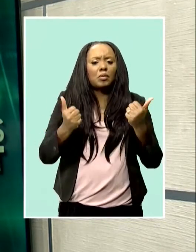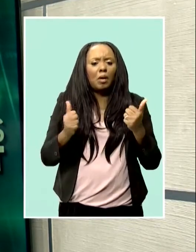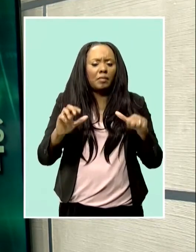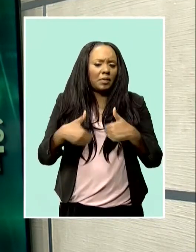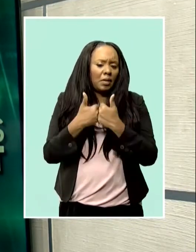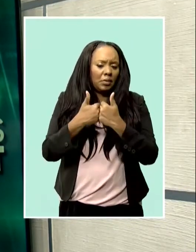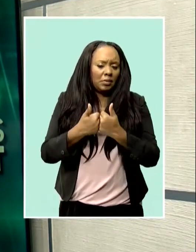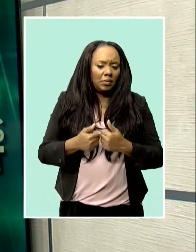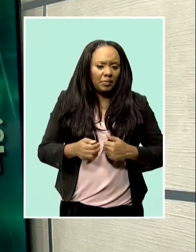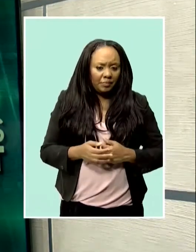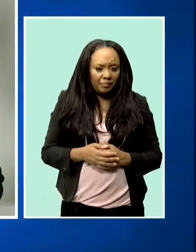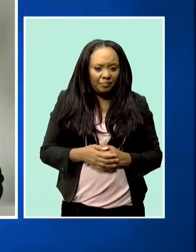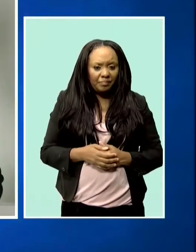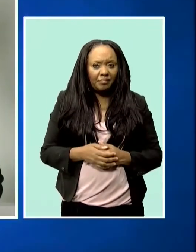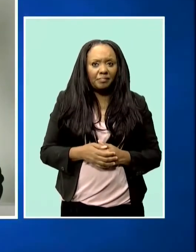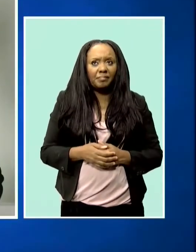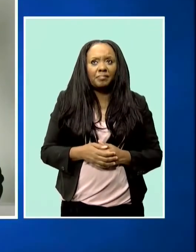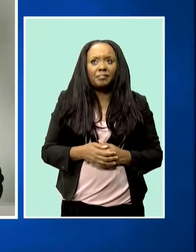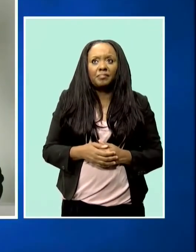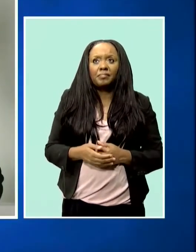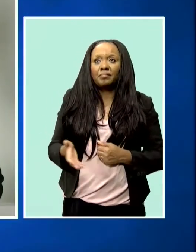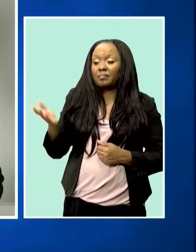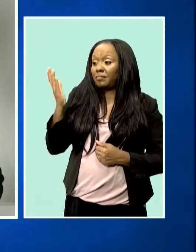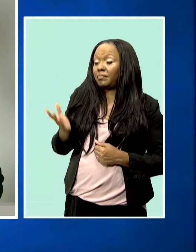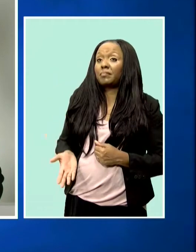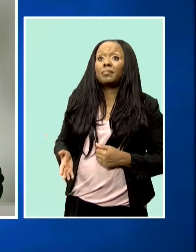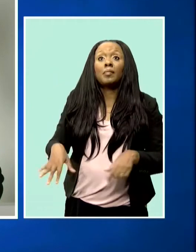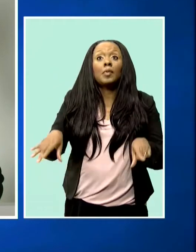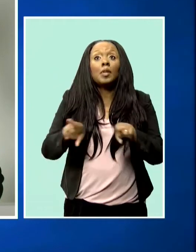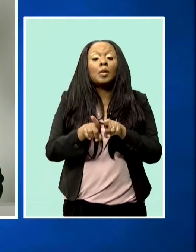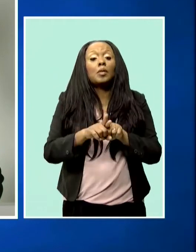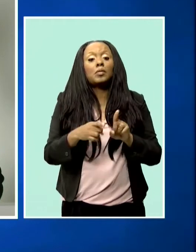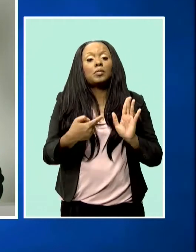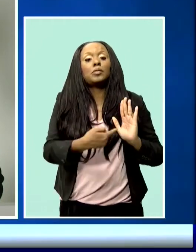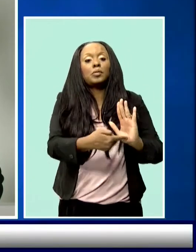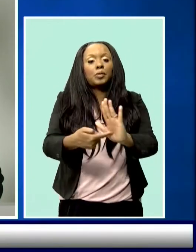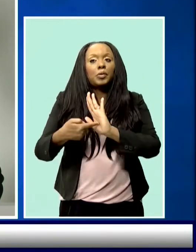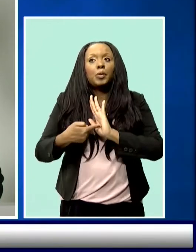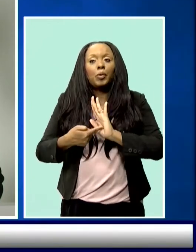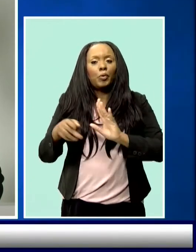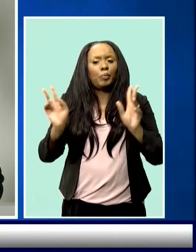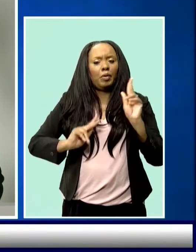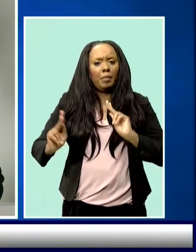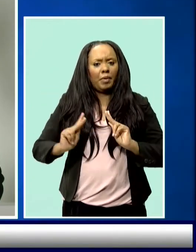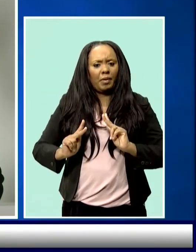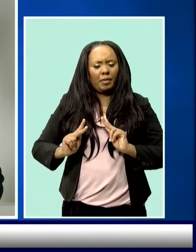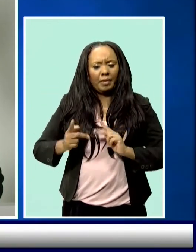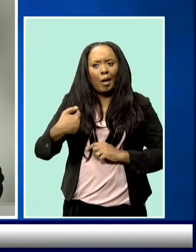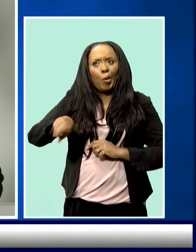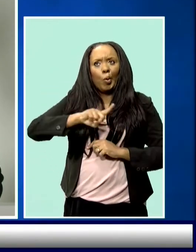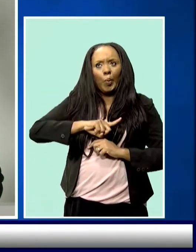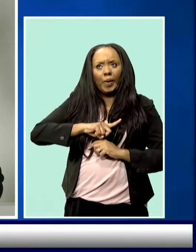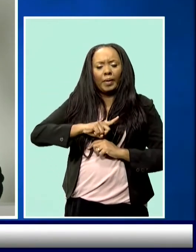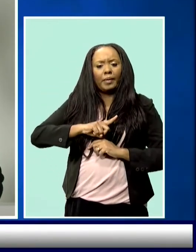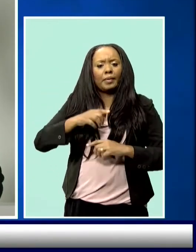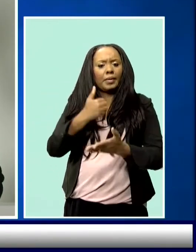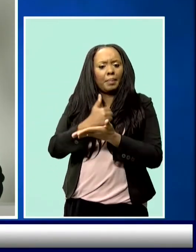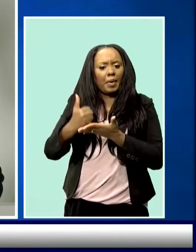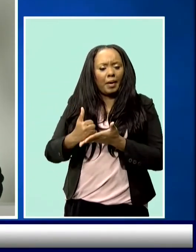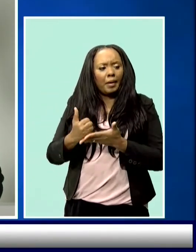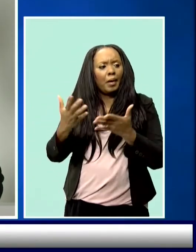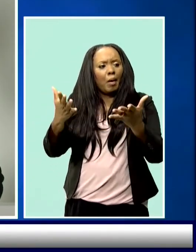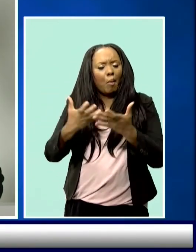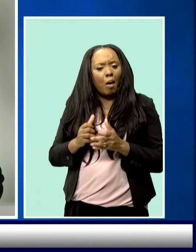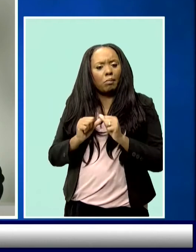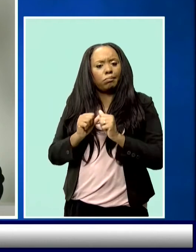region. It also demonstrates to our sovereign partners in the region our commitment to the sustainable development